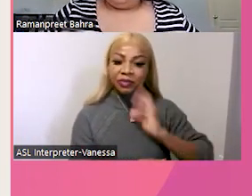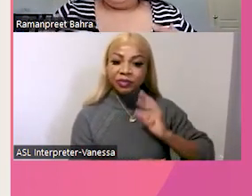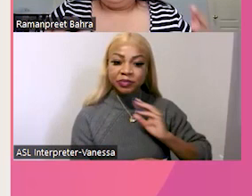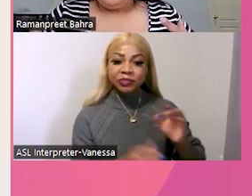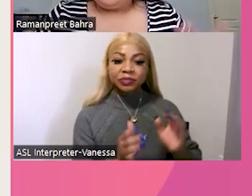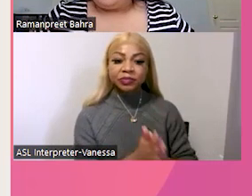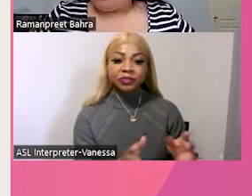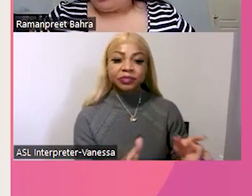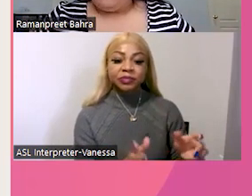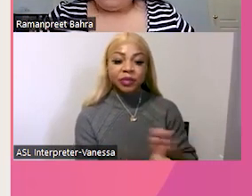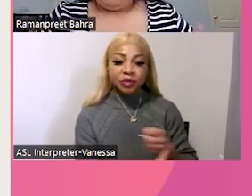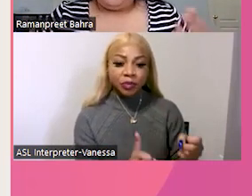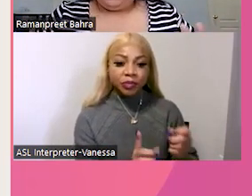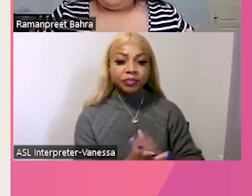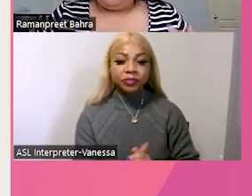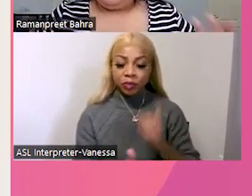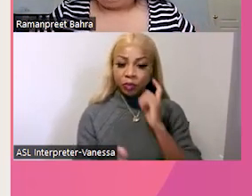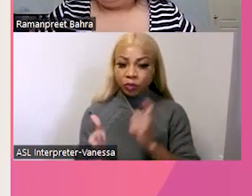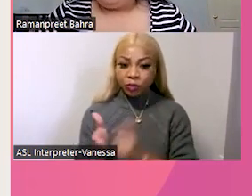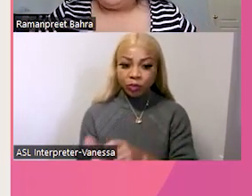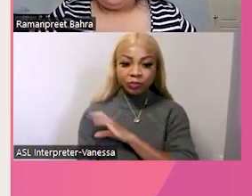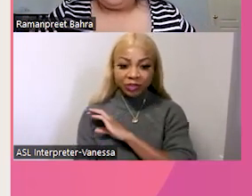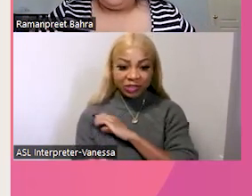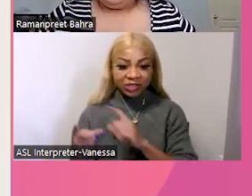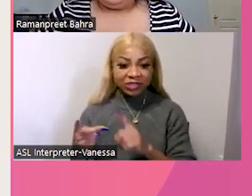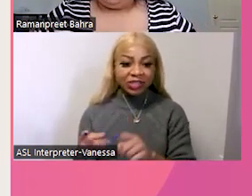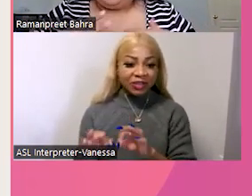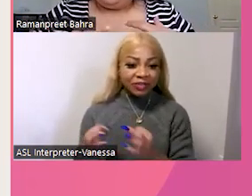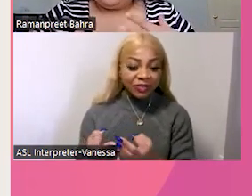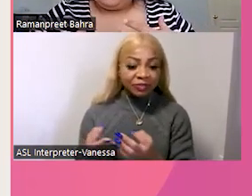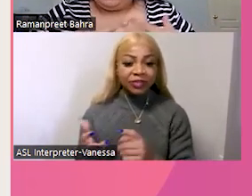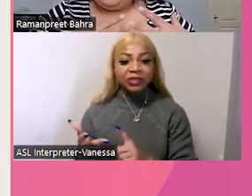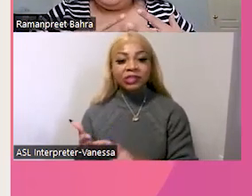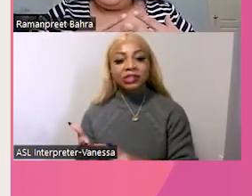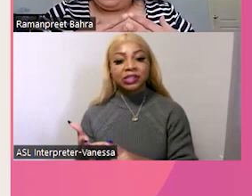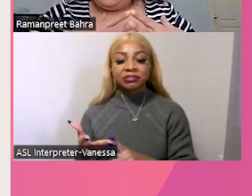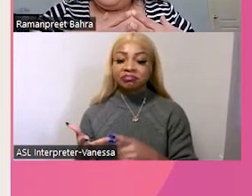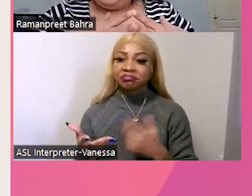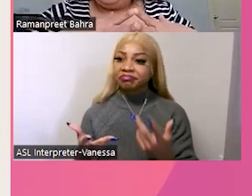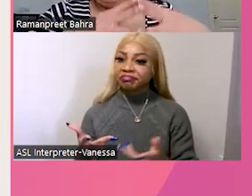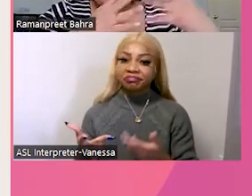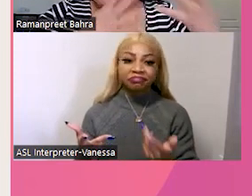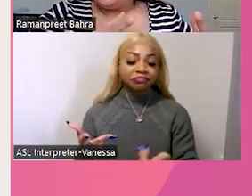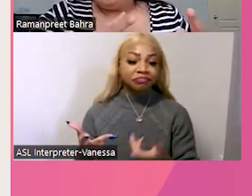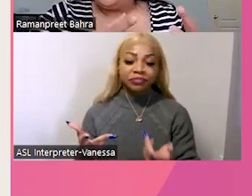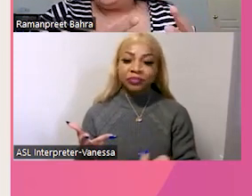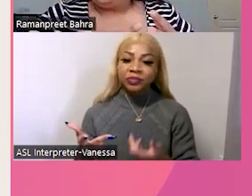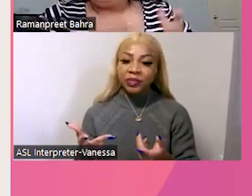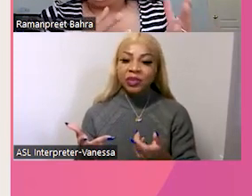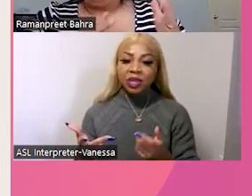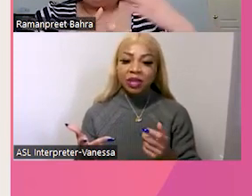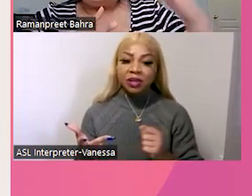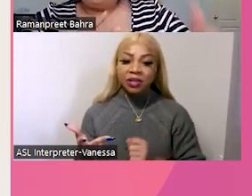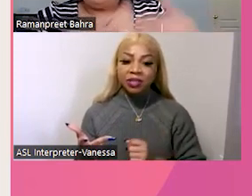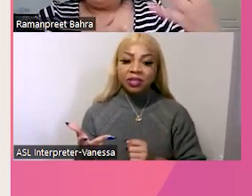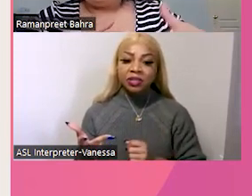So we see this within law enforcement, healthcare, and even families, where there is a fat shaming